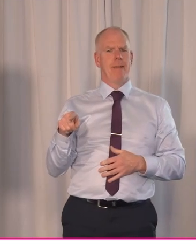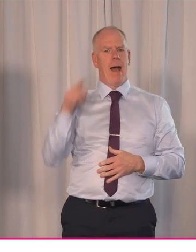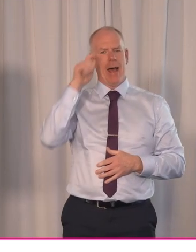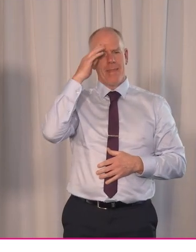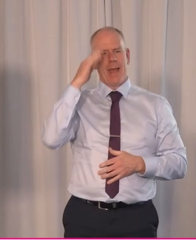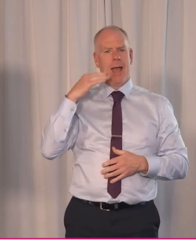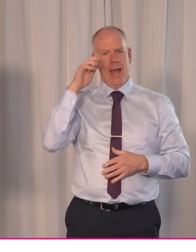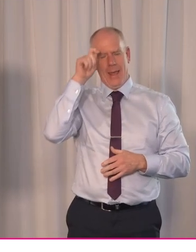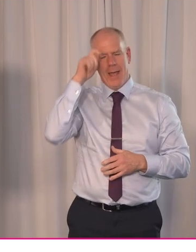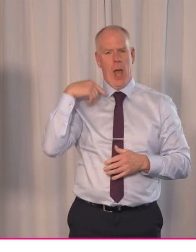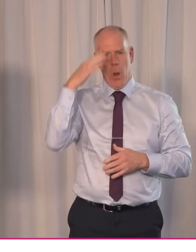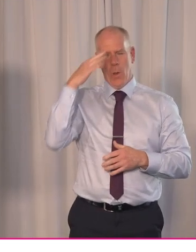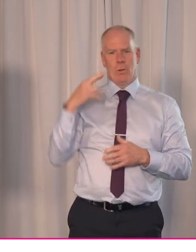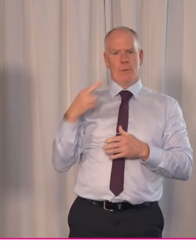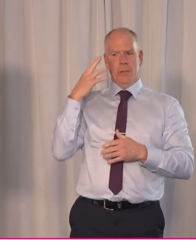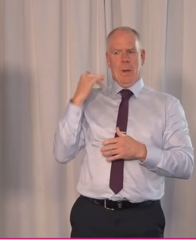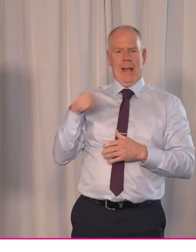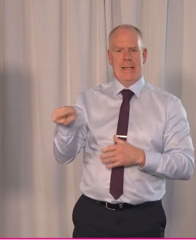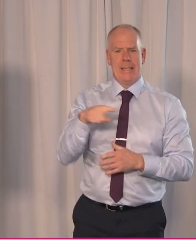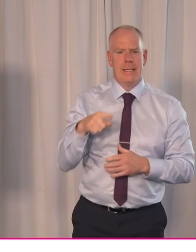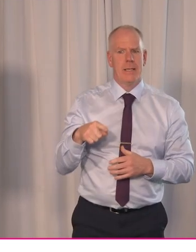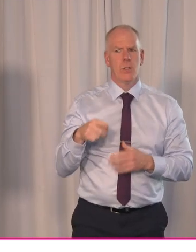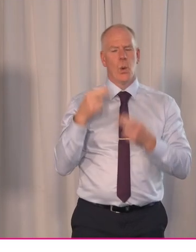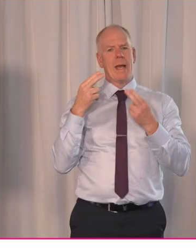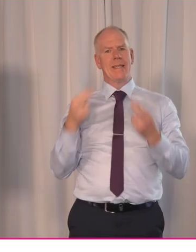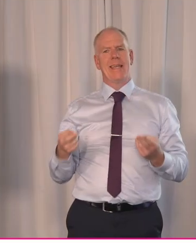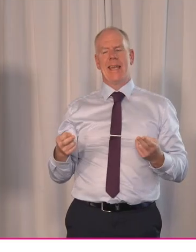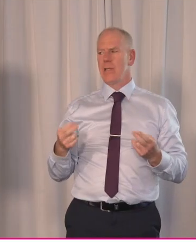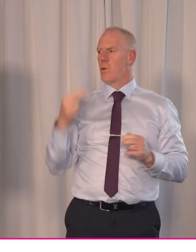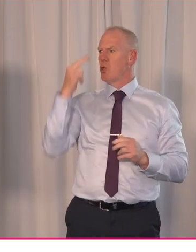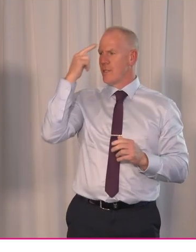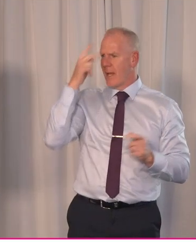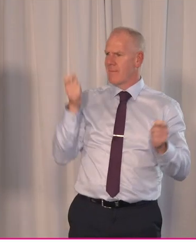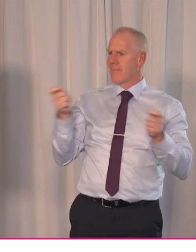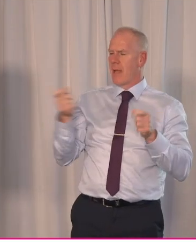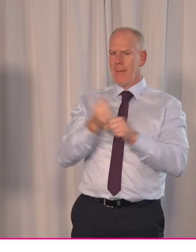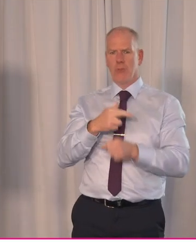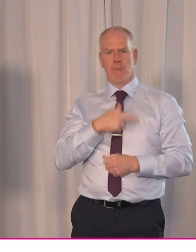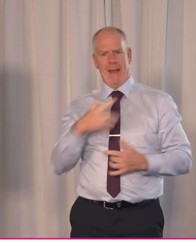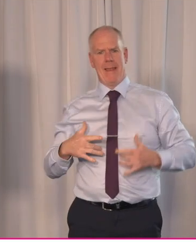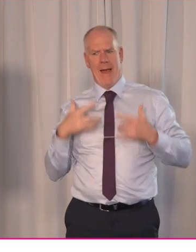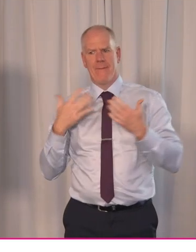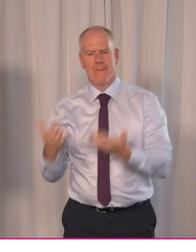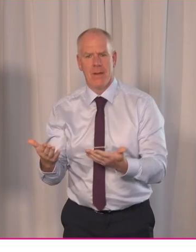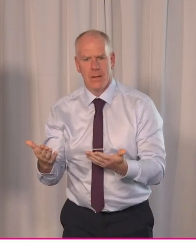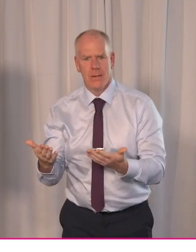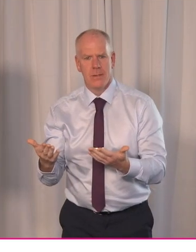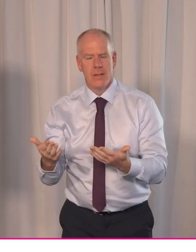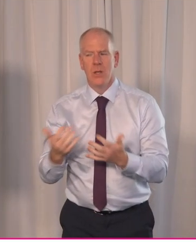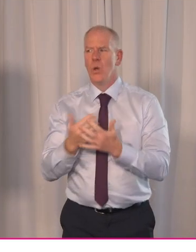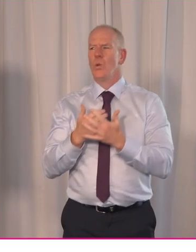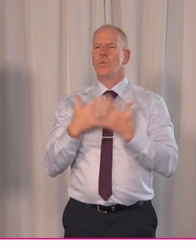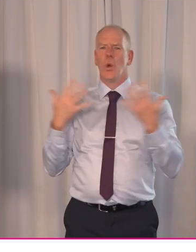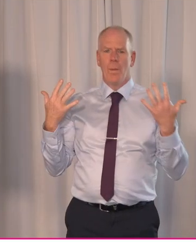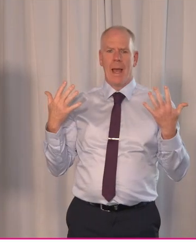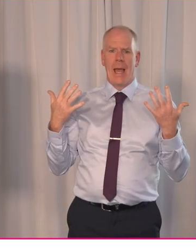Louise, so like, you need to come to grips with that reality, I think. Too many